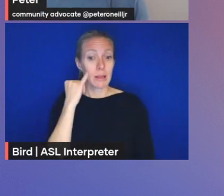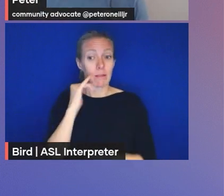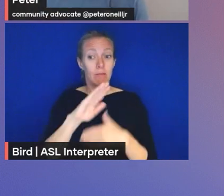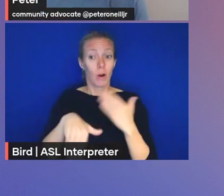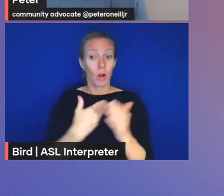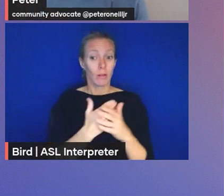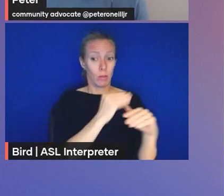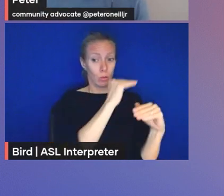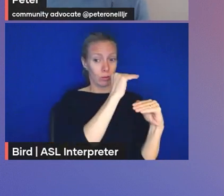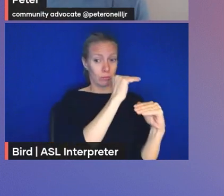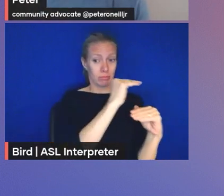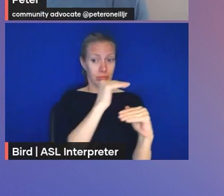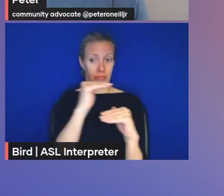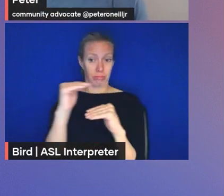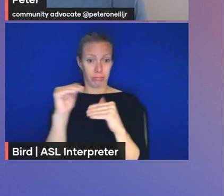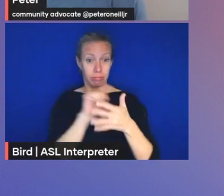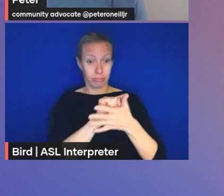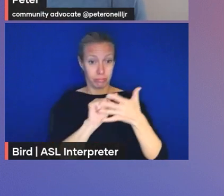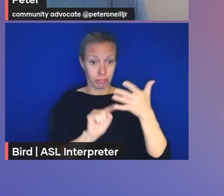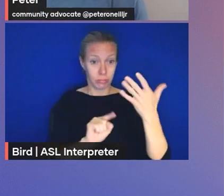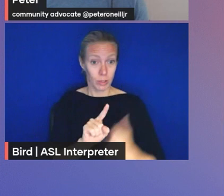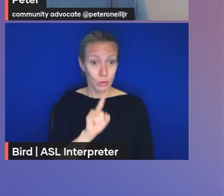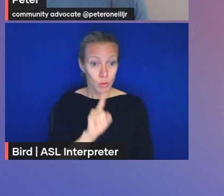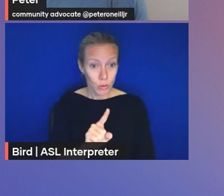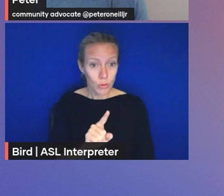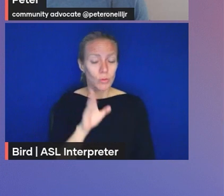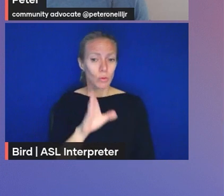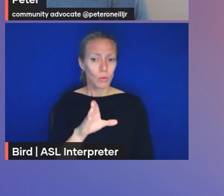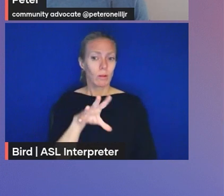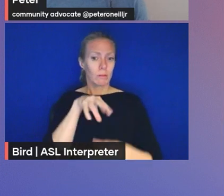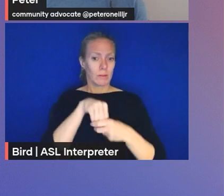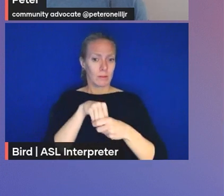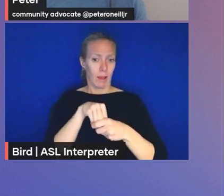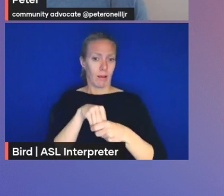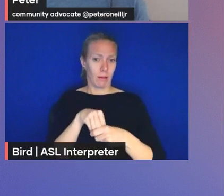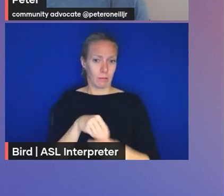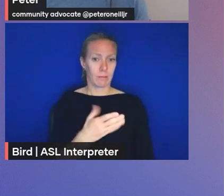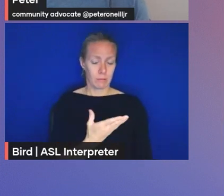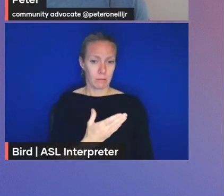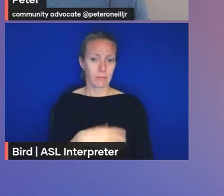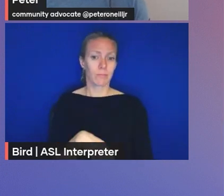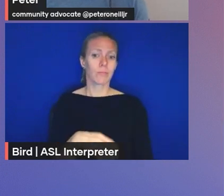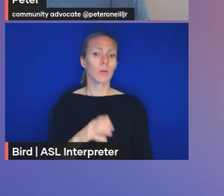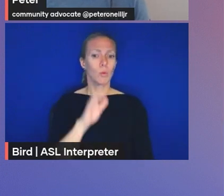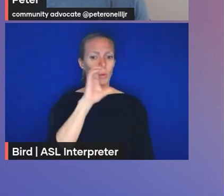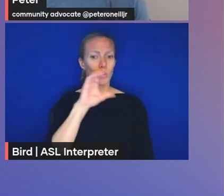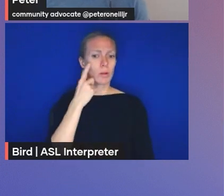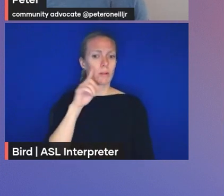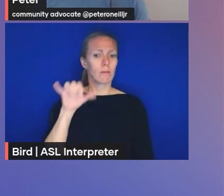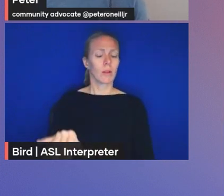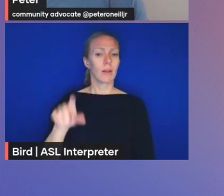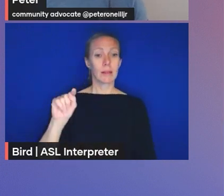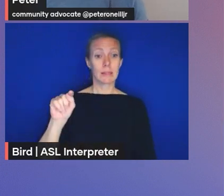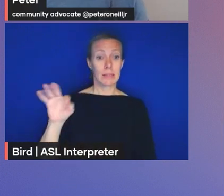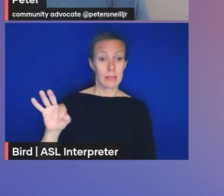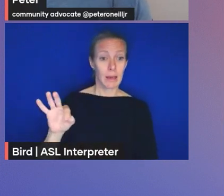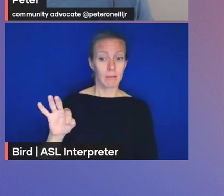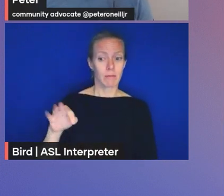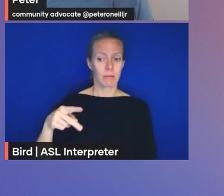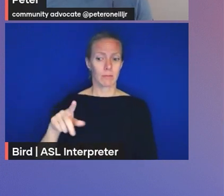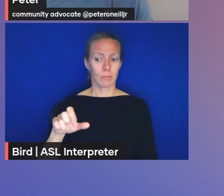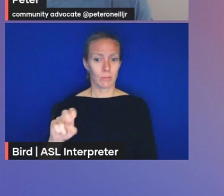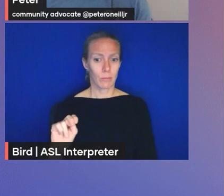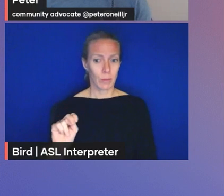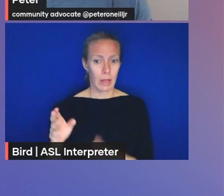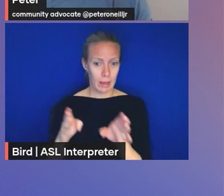true. So we're going to set a variable. We're going to look for that TF plan. We're going to look in that TF plan,